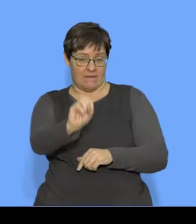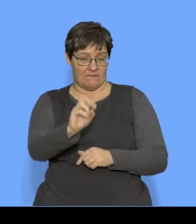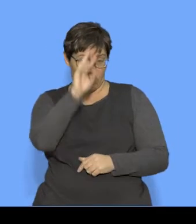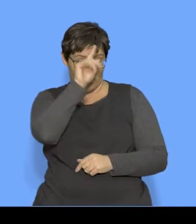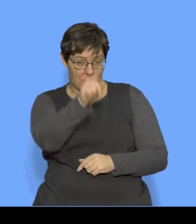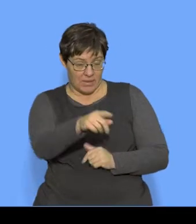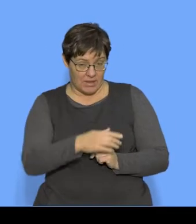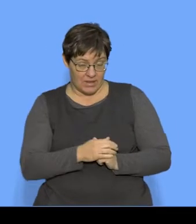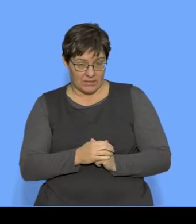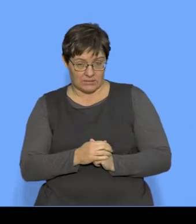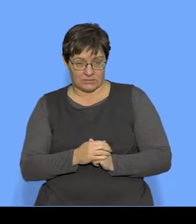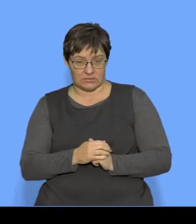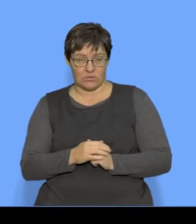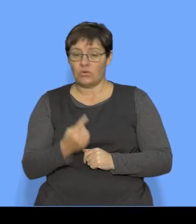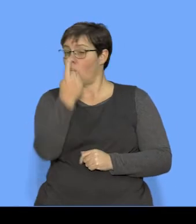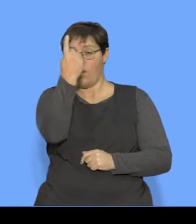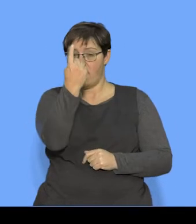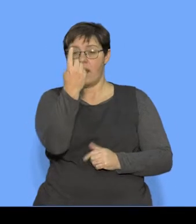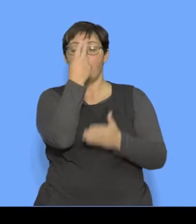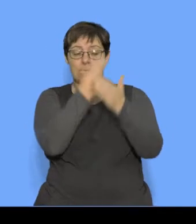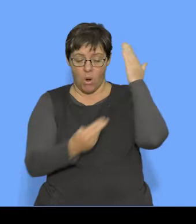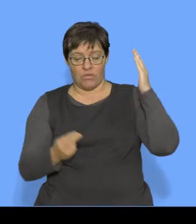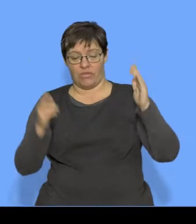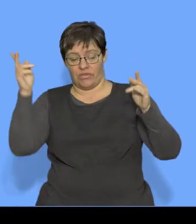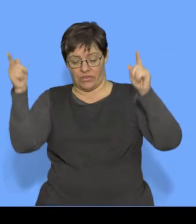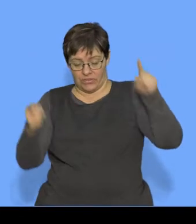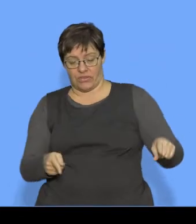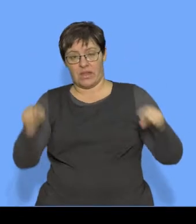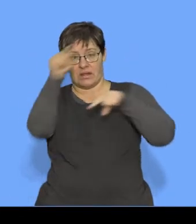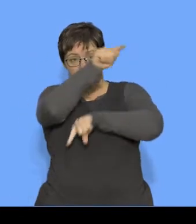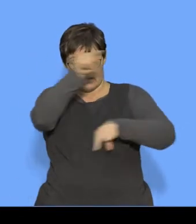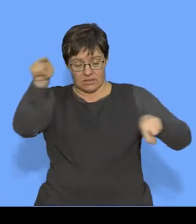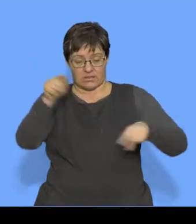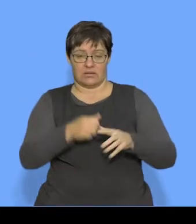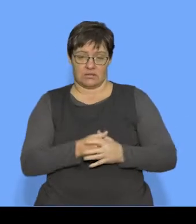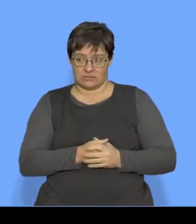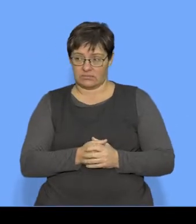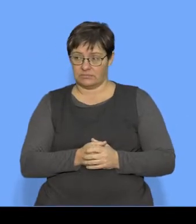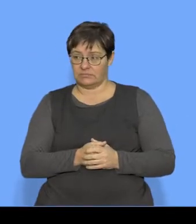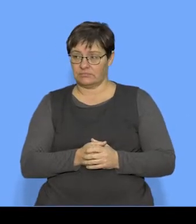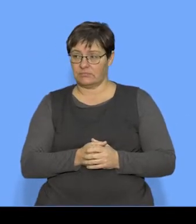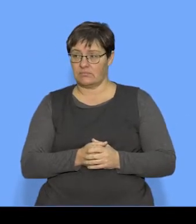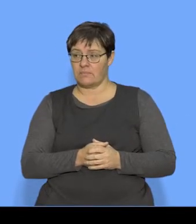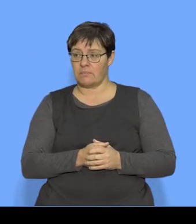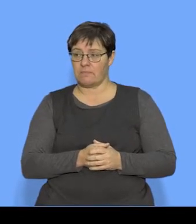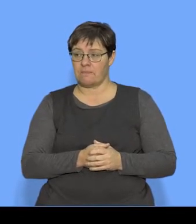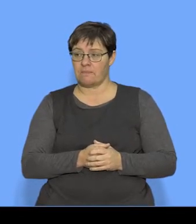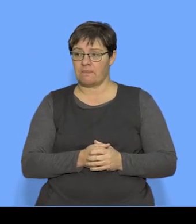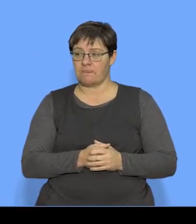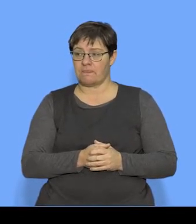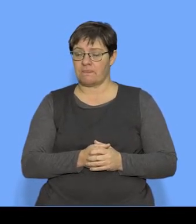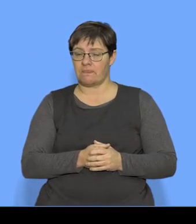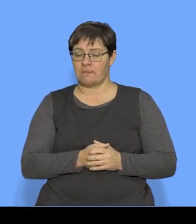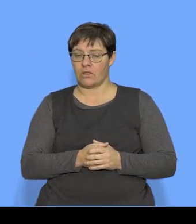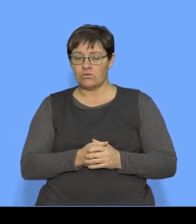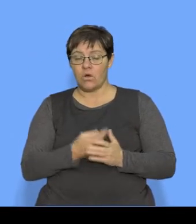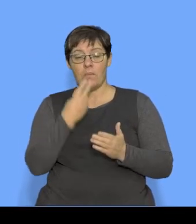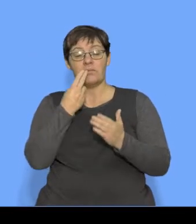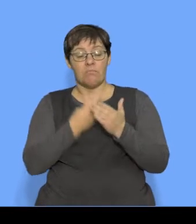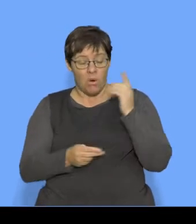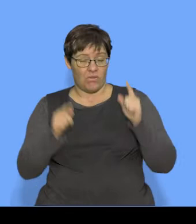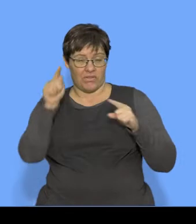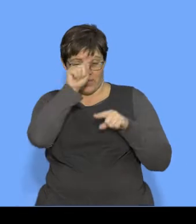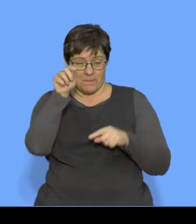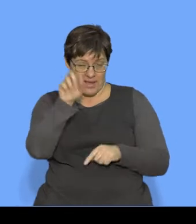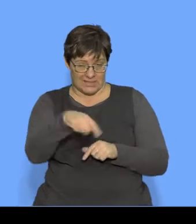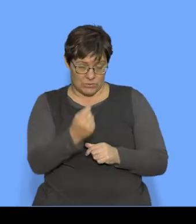that, right? So not just one pair. So I must prove that this side is parallel to that side, and this side on the left is parallel